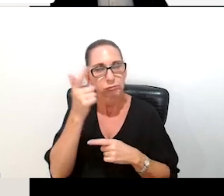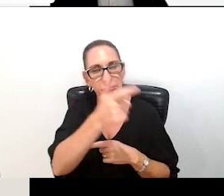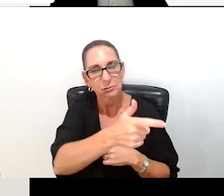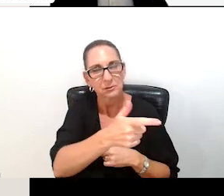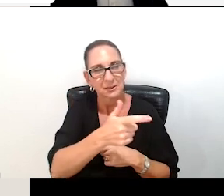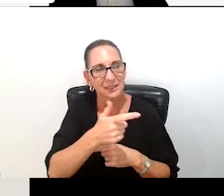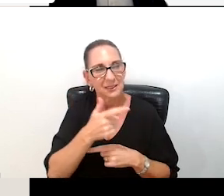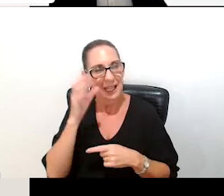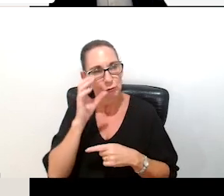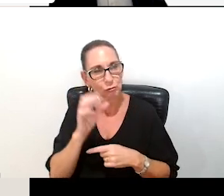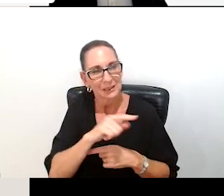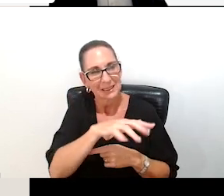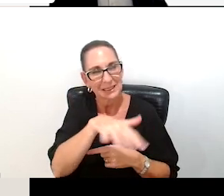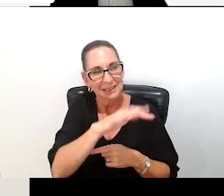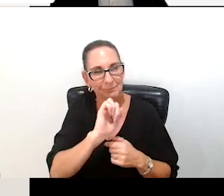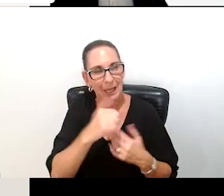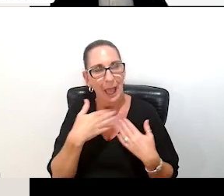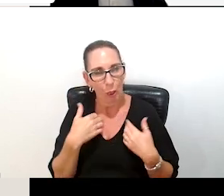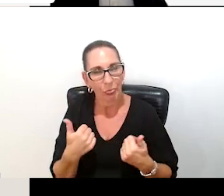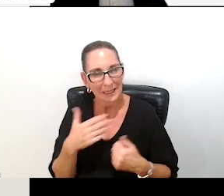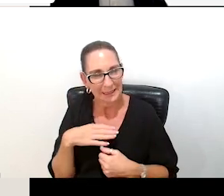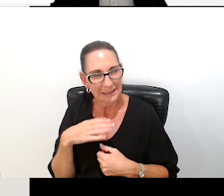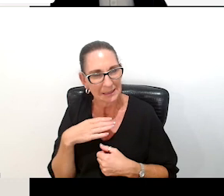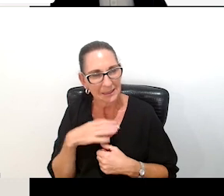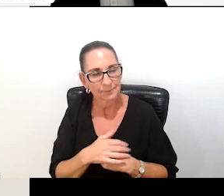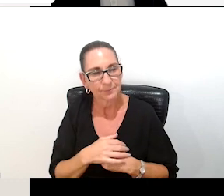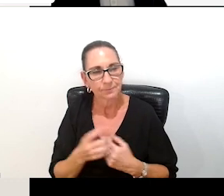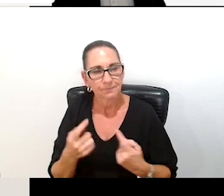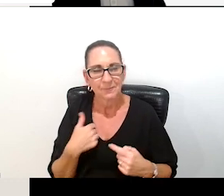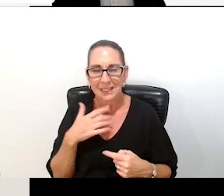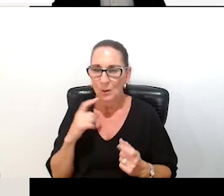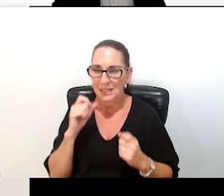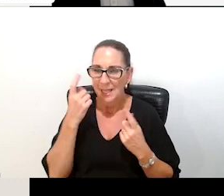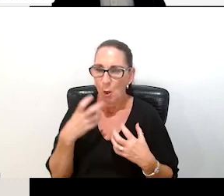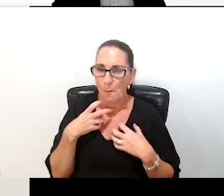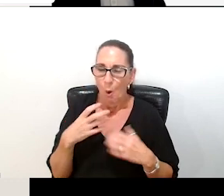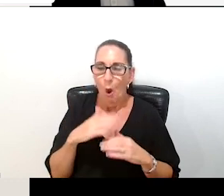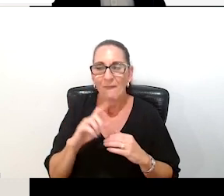settings. We need to understand and work with First Nations people to